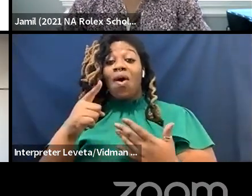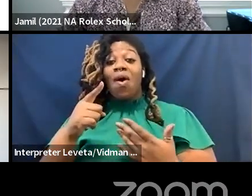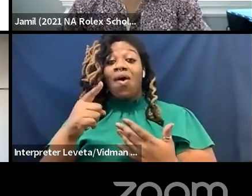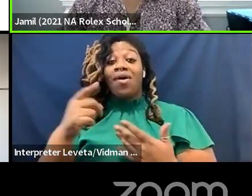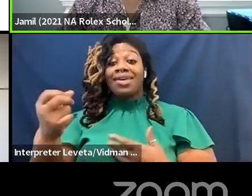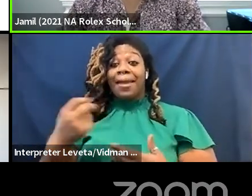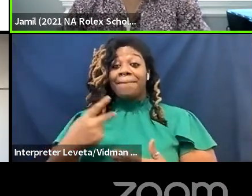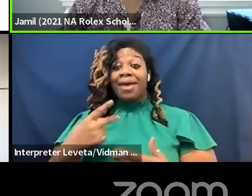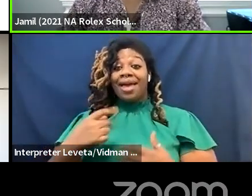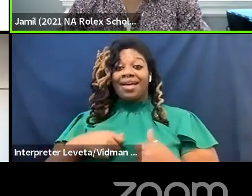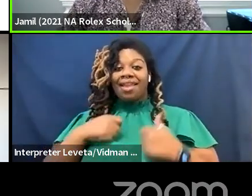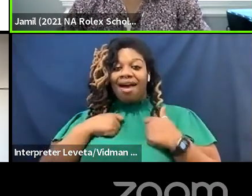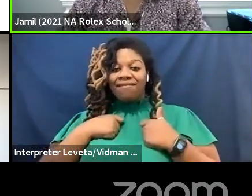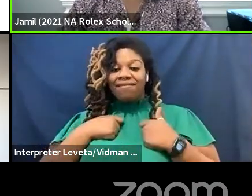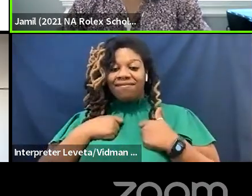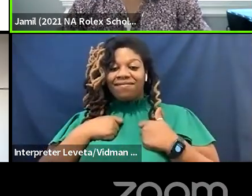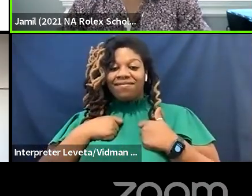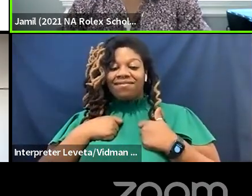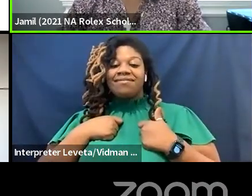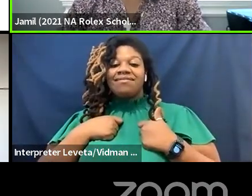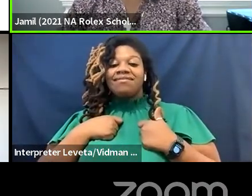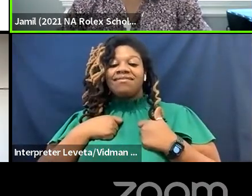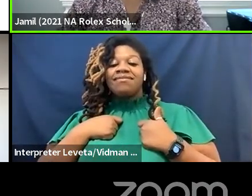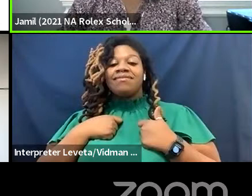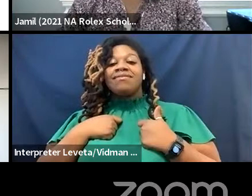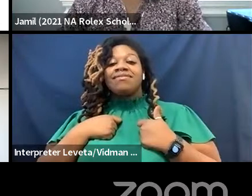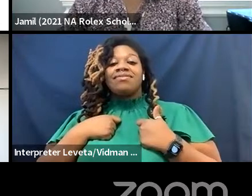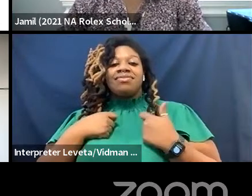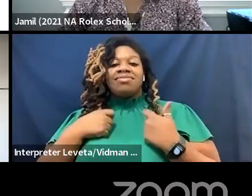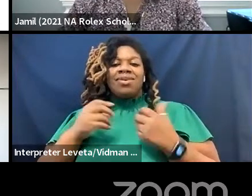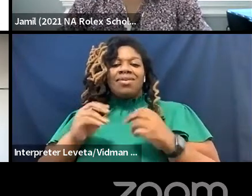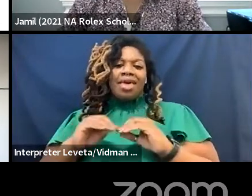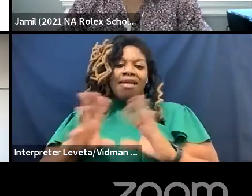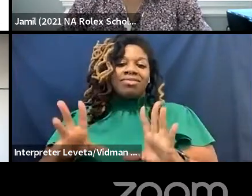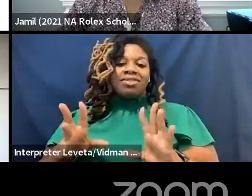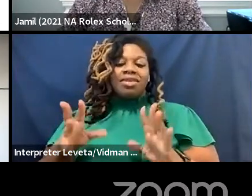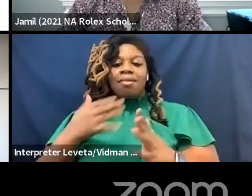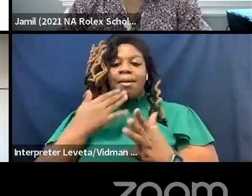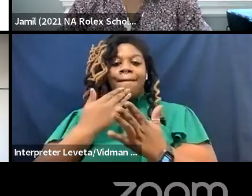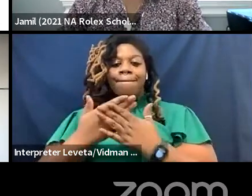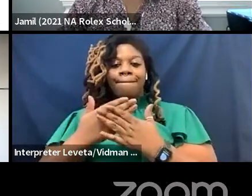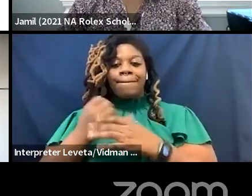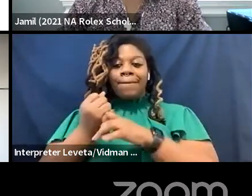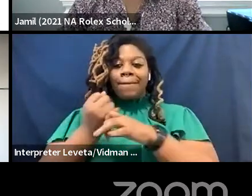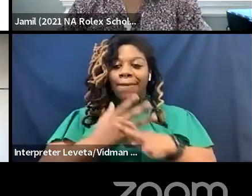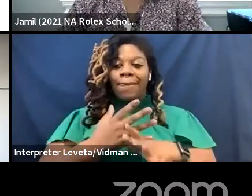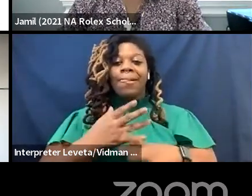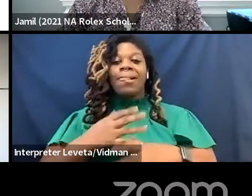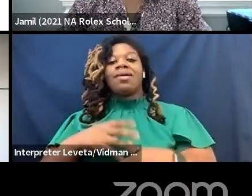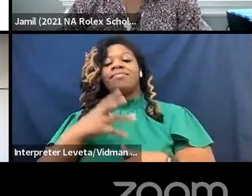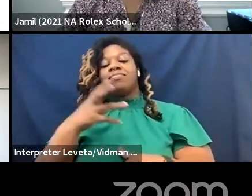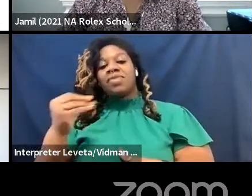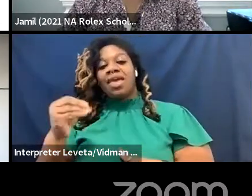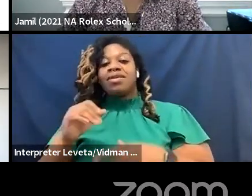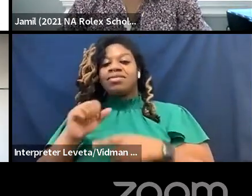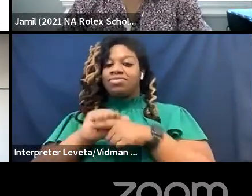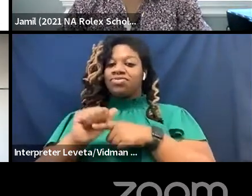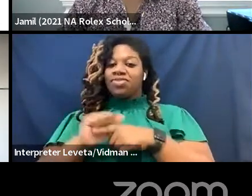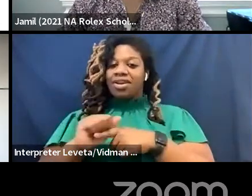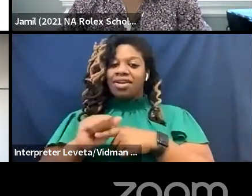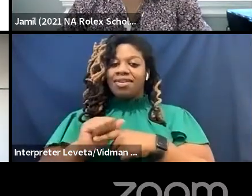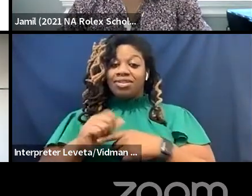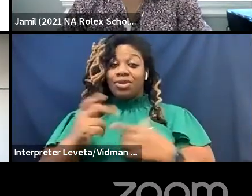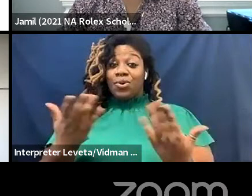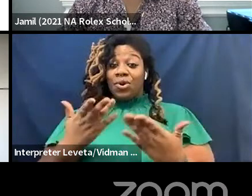to do that. Right. So you've been well prepared and well trained. And you're here to share your story. So the